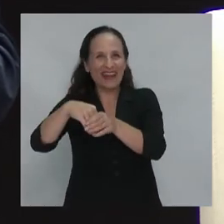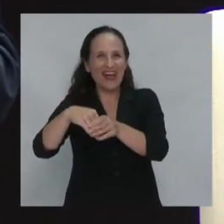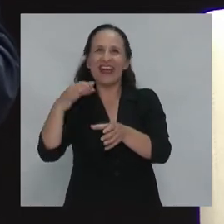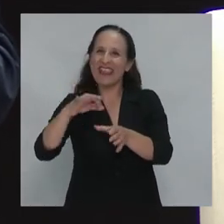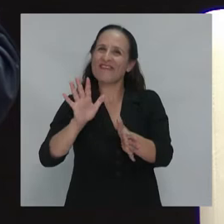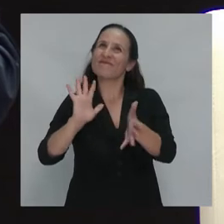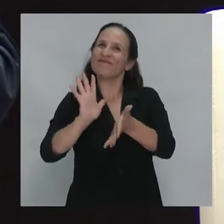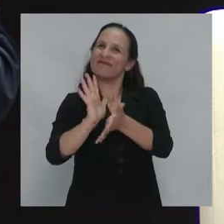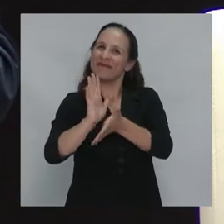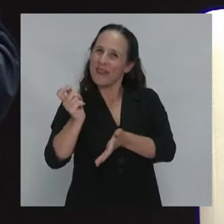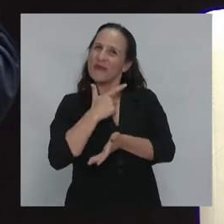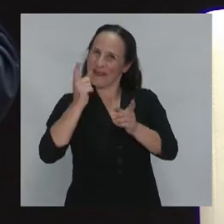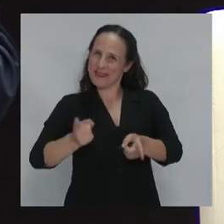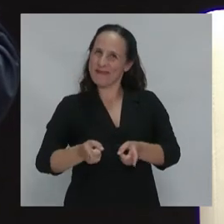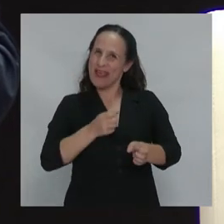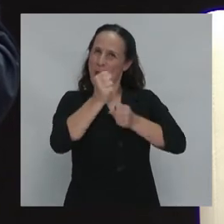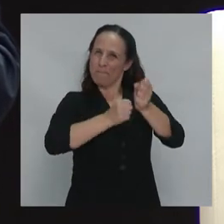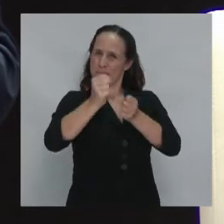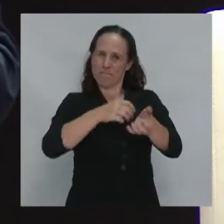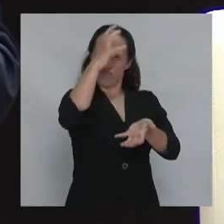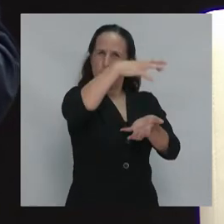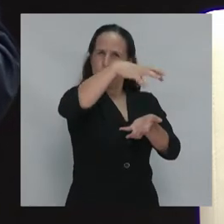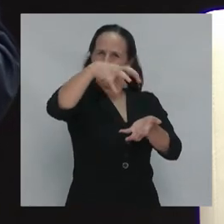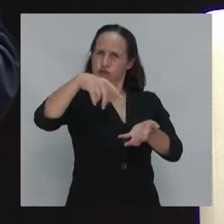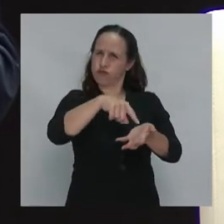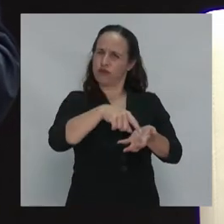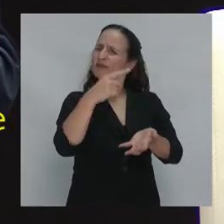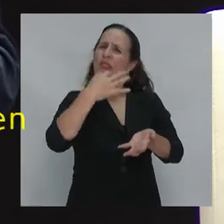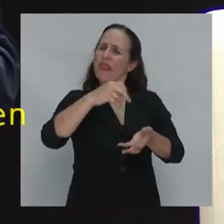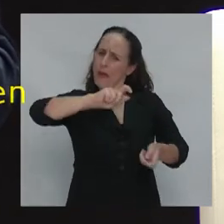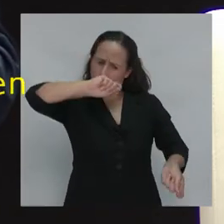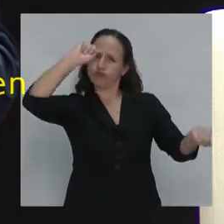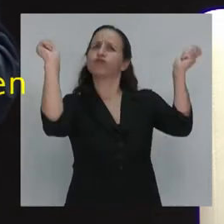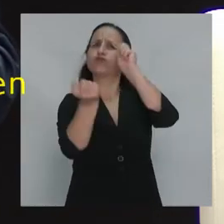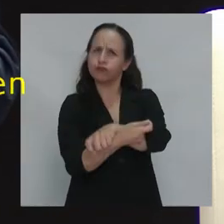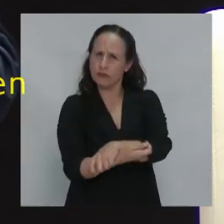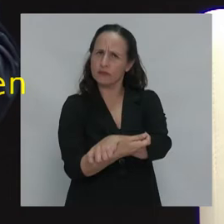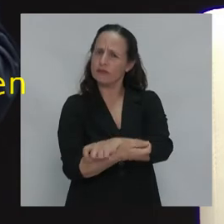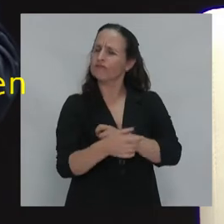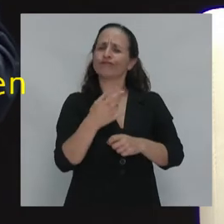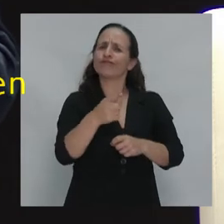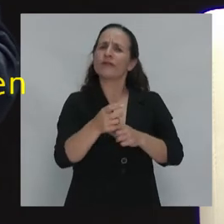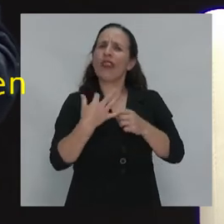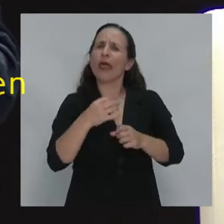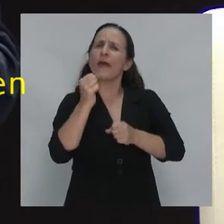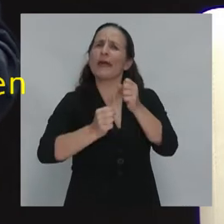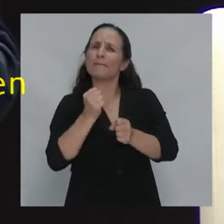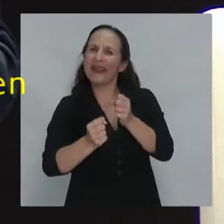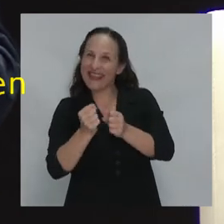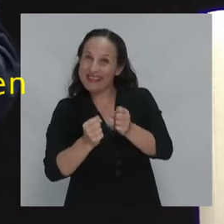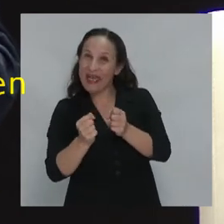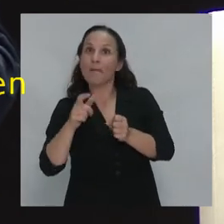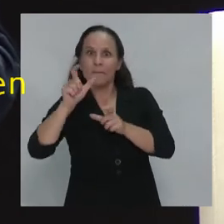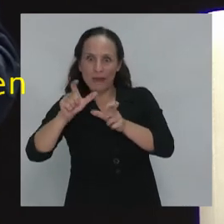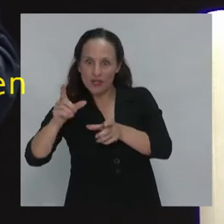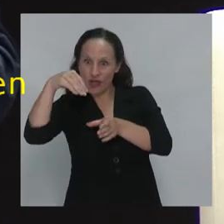employee-owned companies subject to collective will. To be institutionalized, both inside